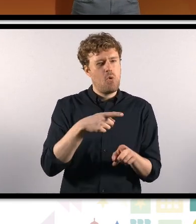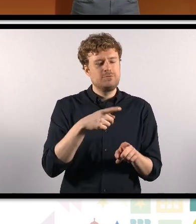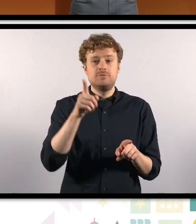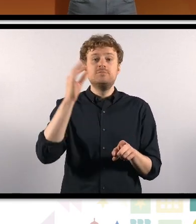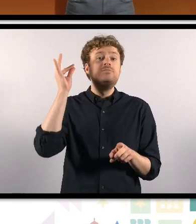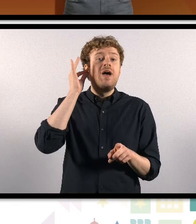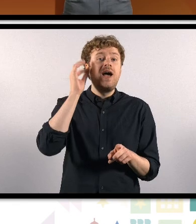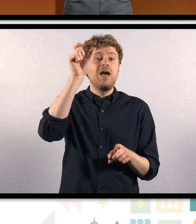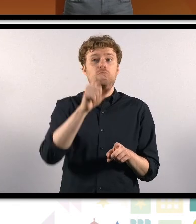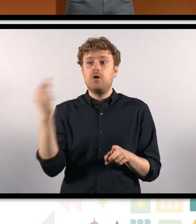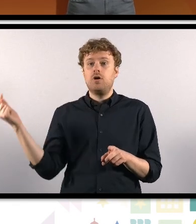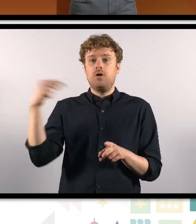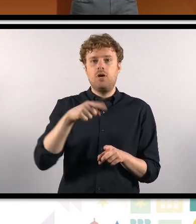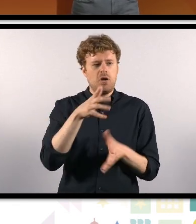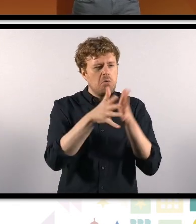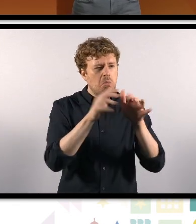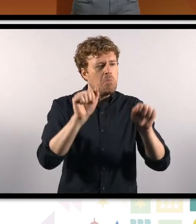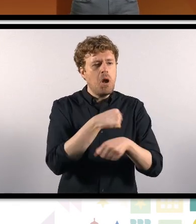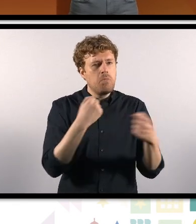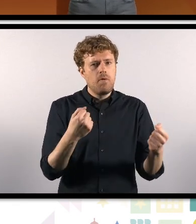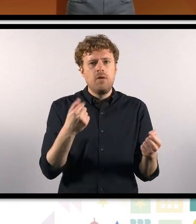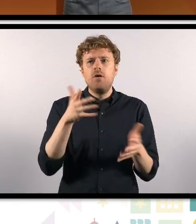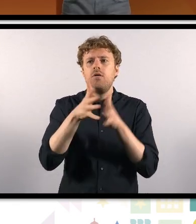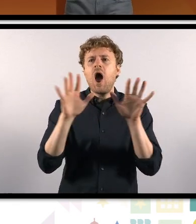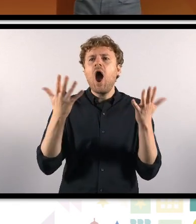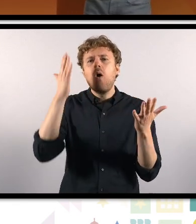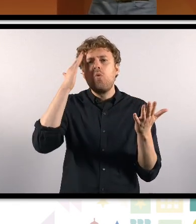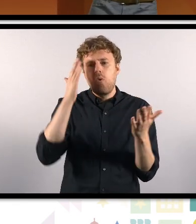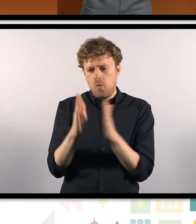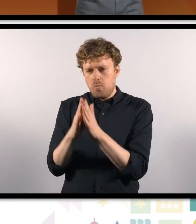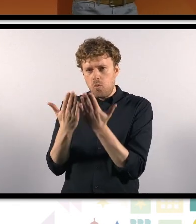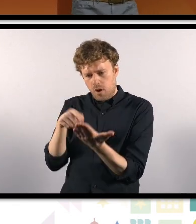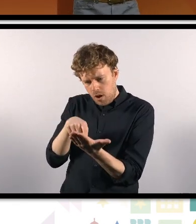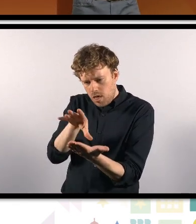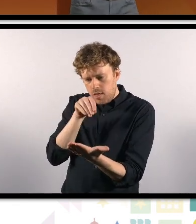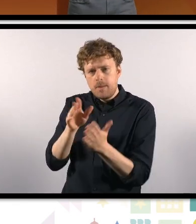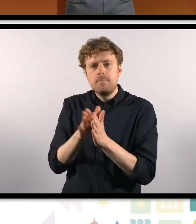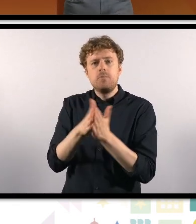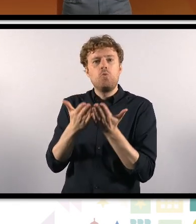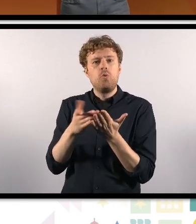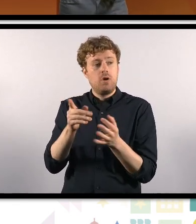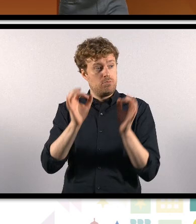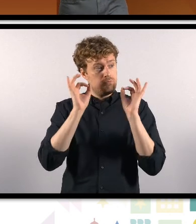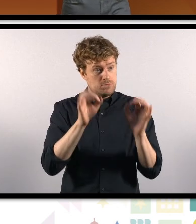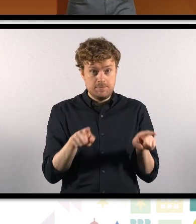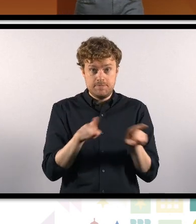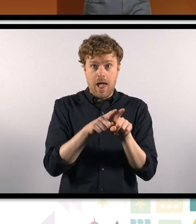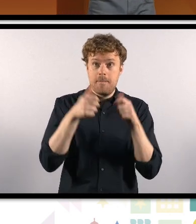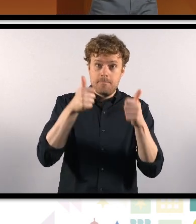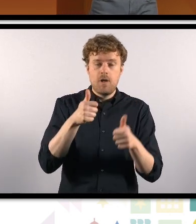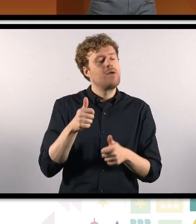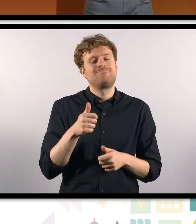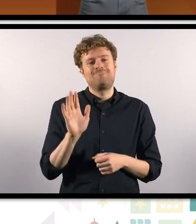they're signing in naturally. And so if a hearing person was doing this with